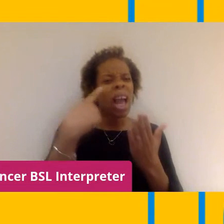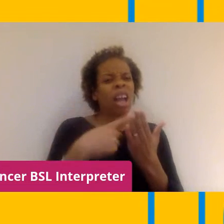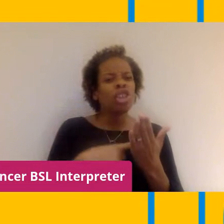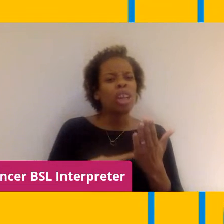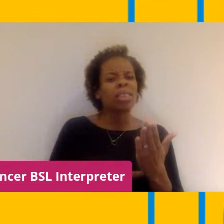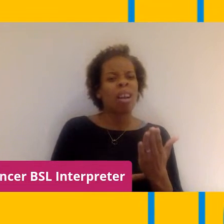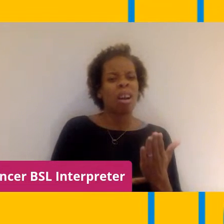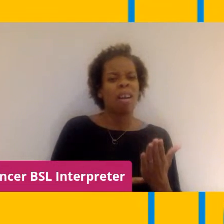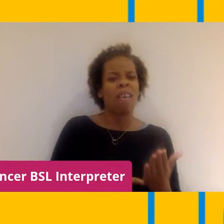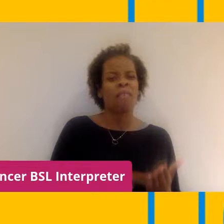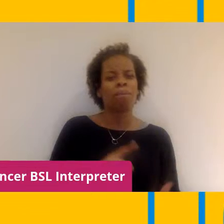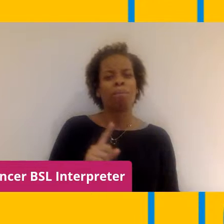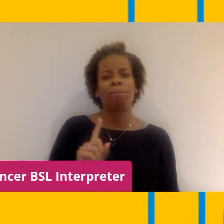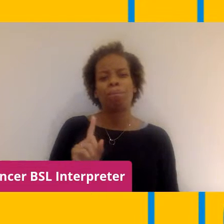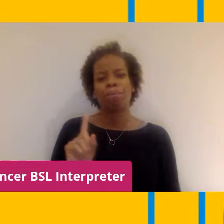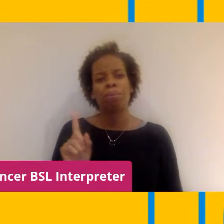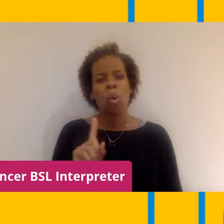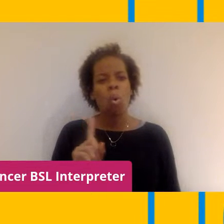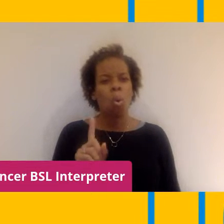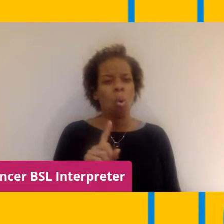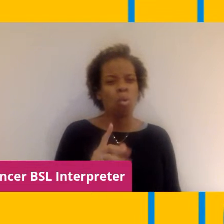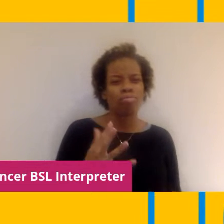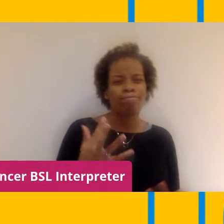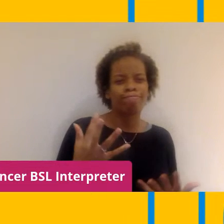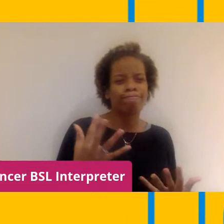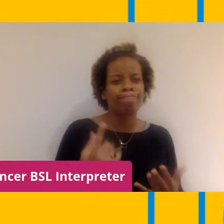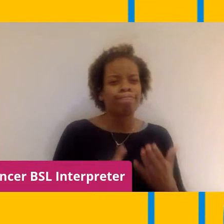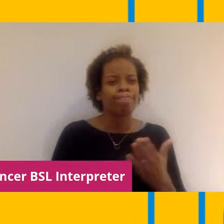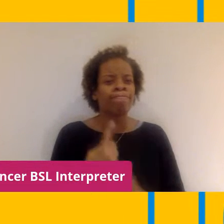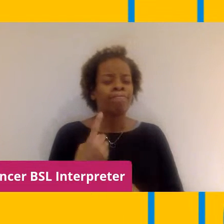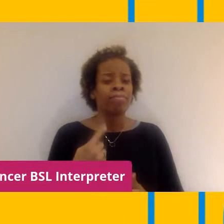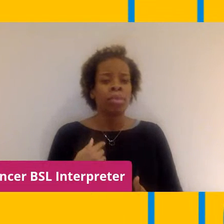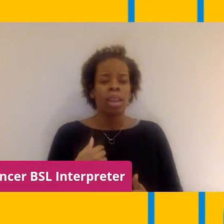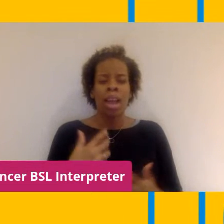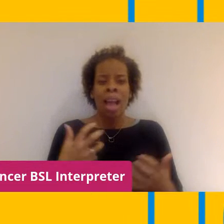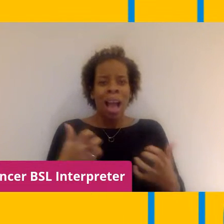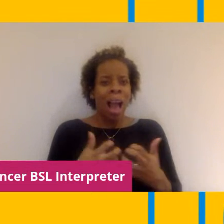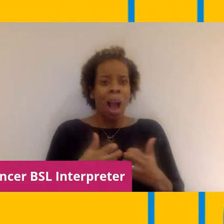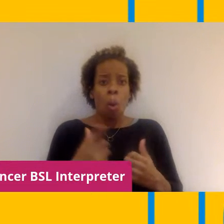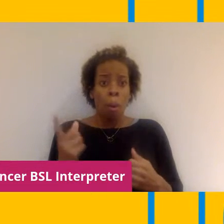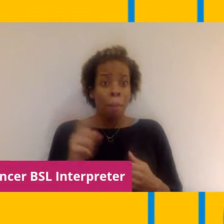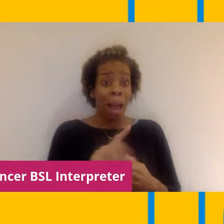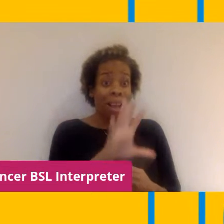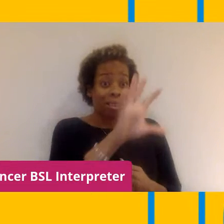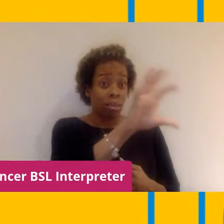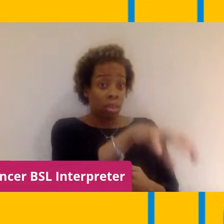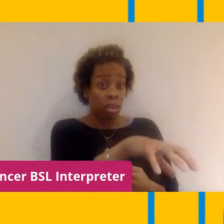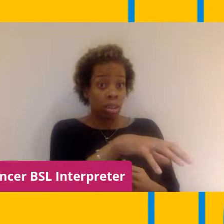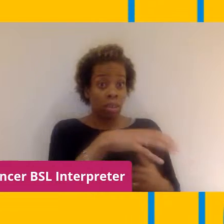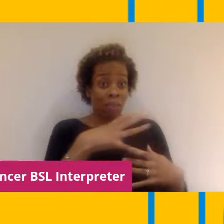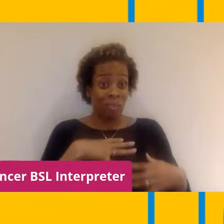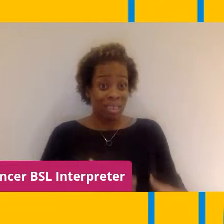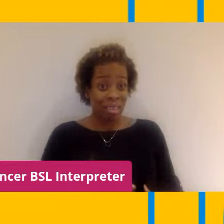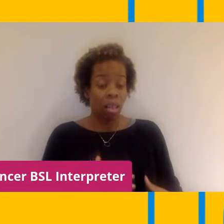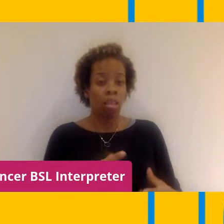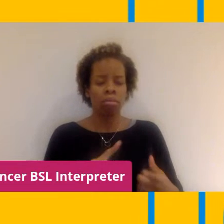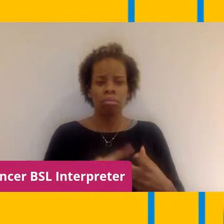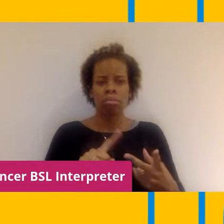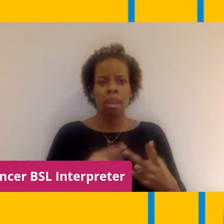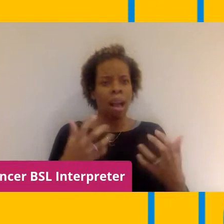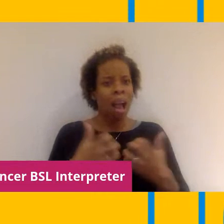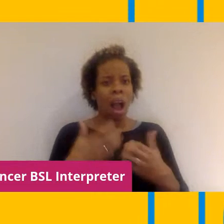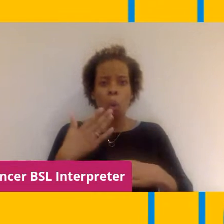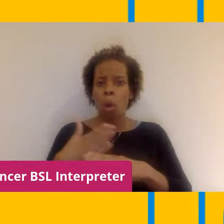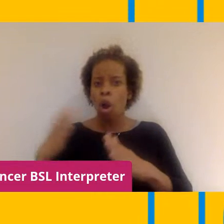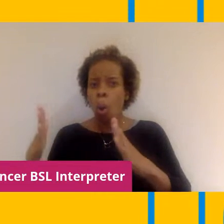of opportunities to talk about return to campus and to talk about work from home in particular, and then branching